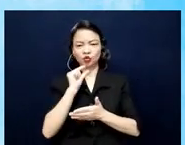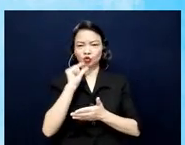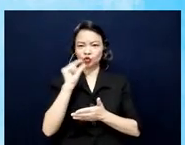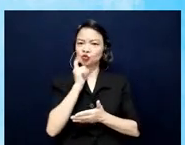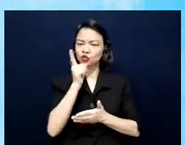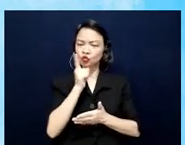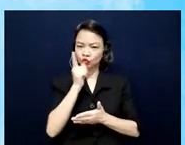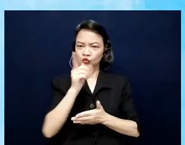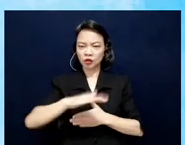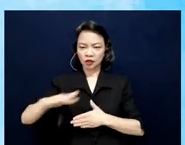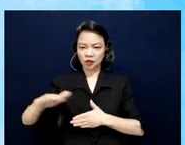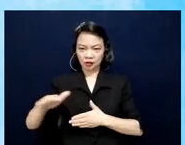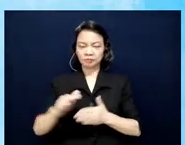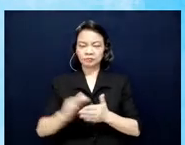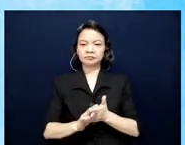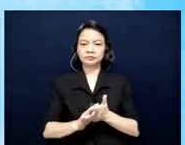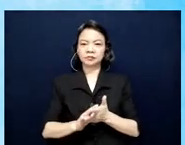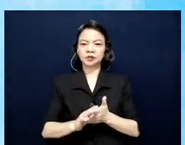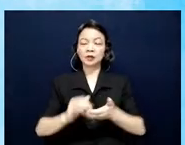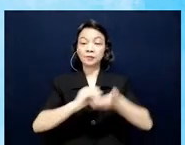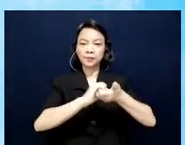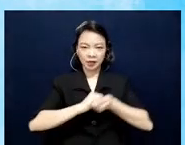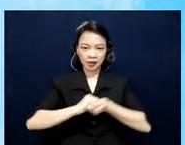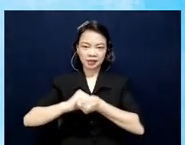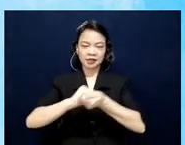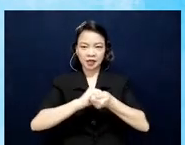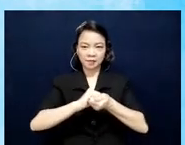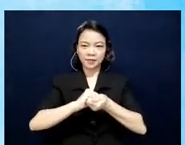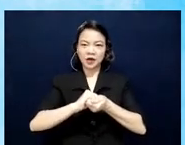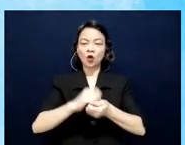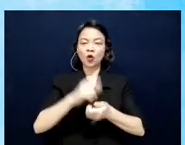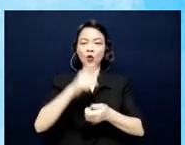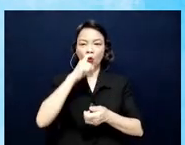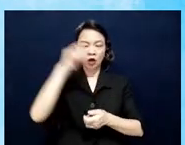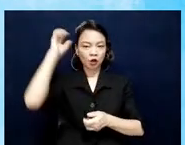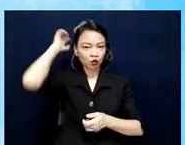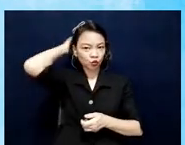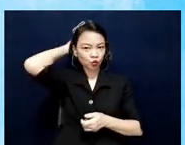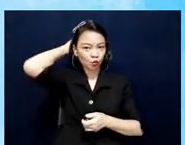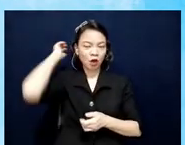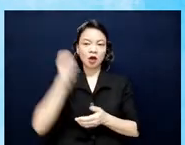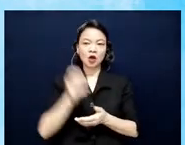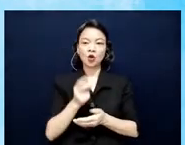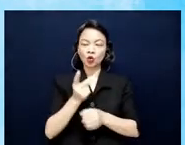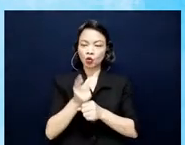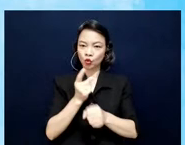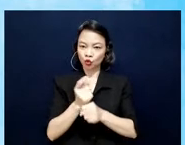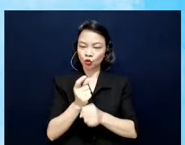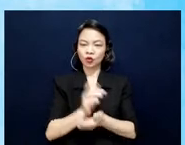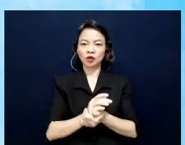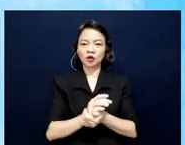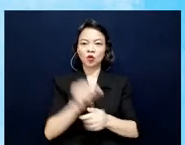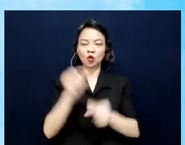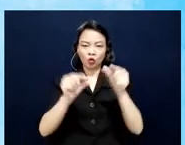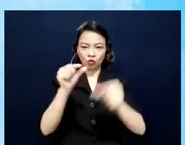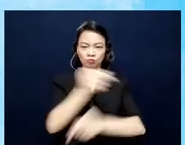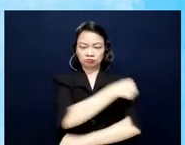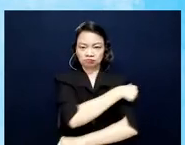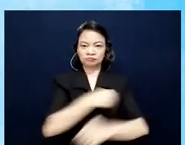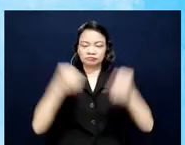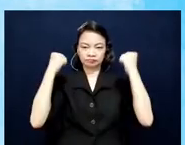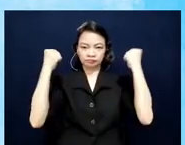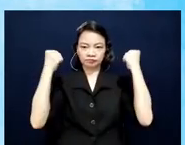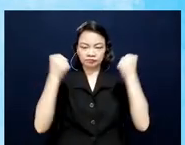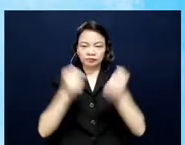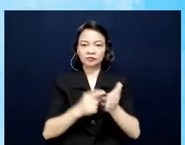health professionals, and organizing campaigns on radio and social media about healthy lifestyles. By the